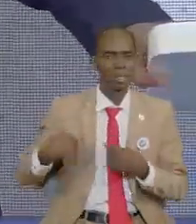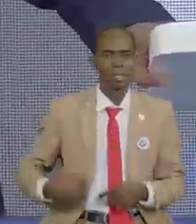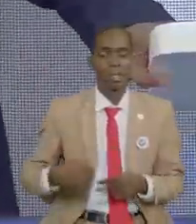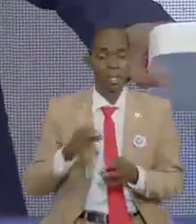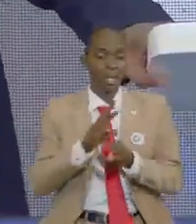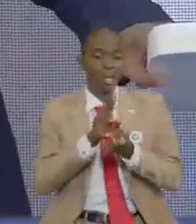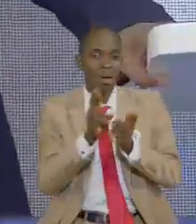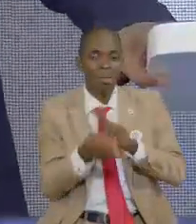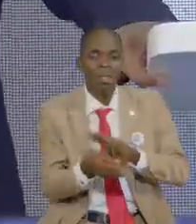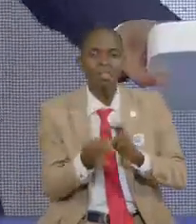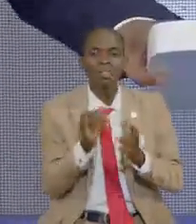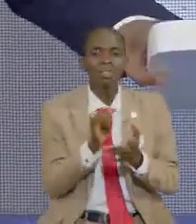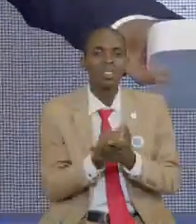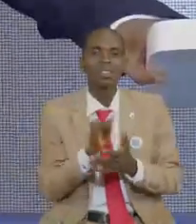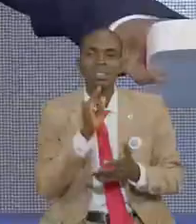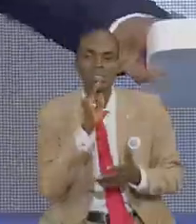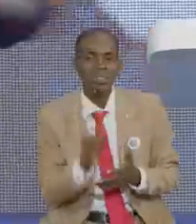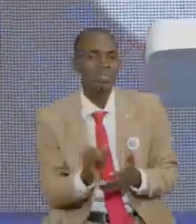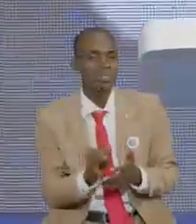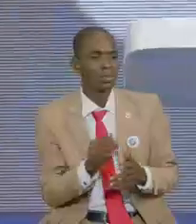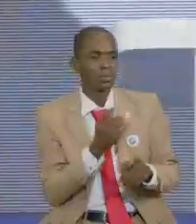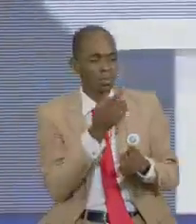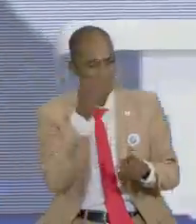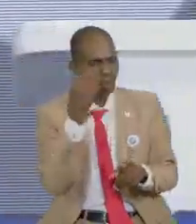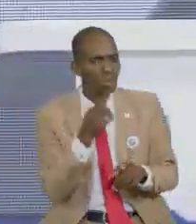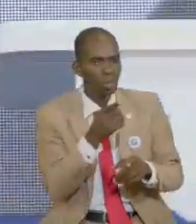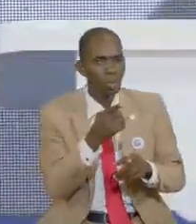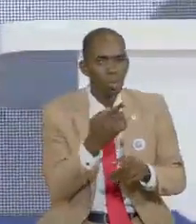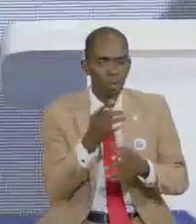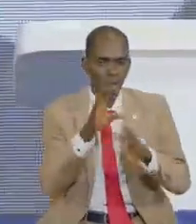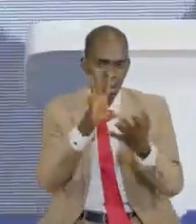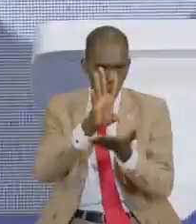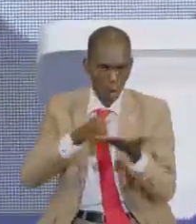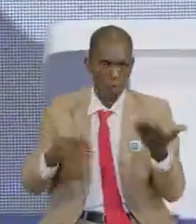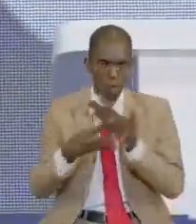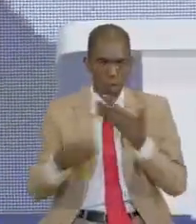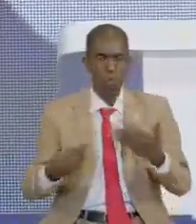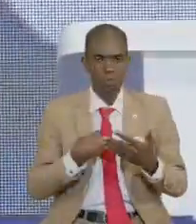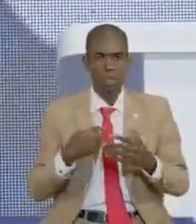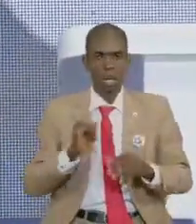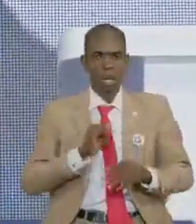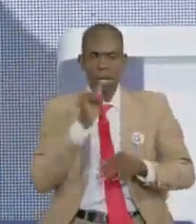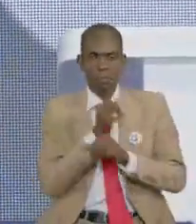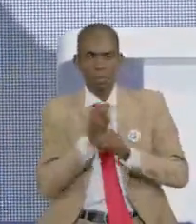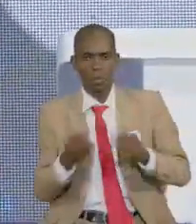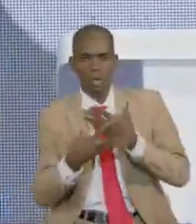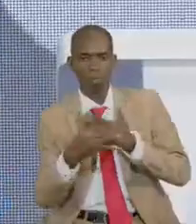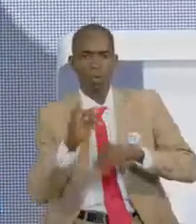Repentance that is, led by another person, say what I say, and then we say that, but it doesn't reach our heart.